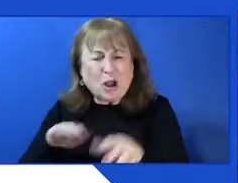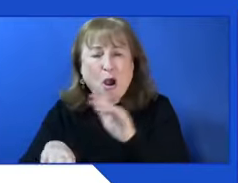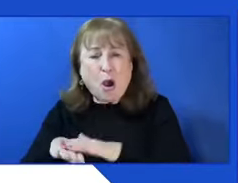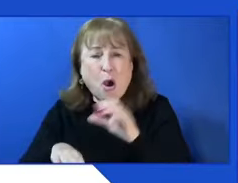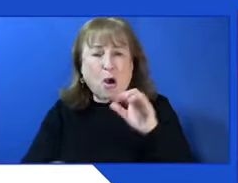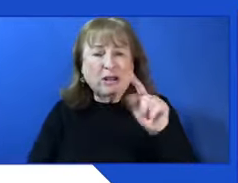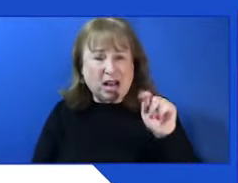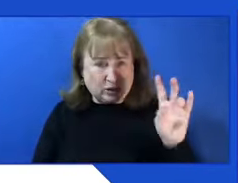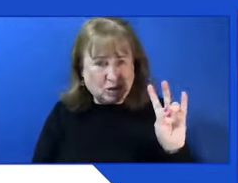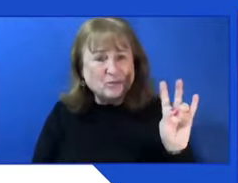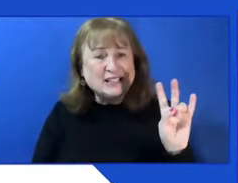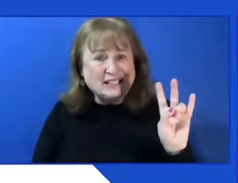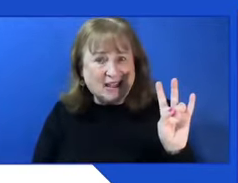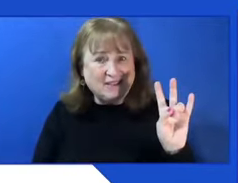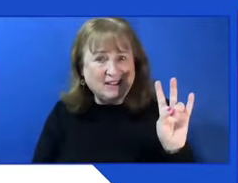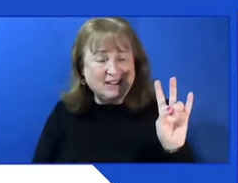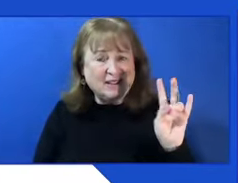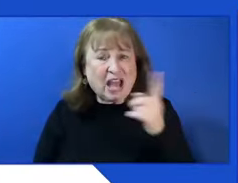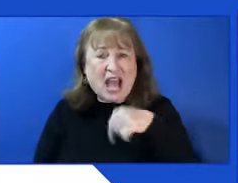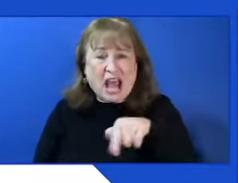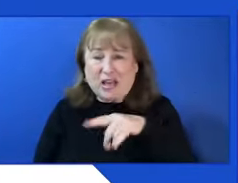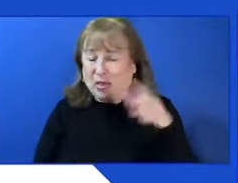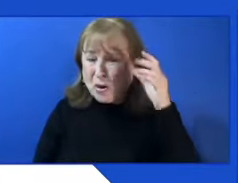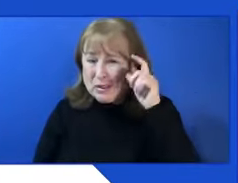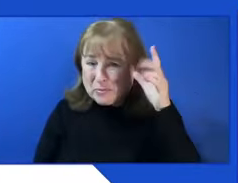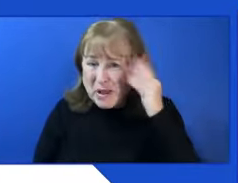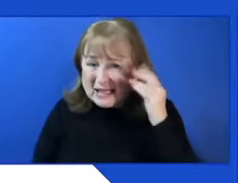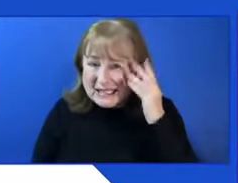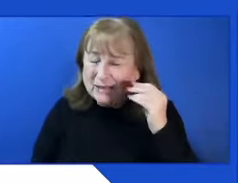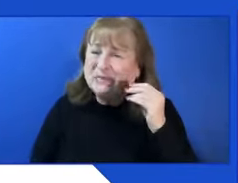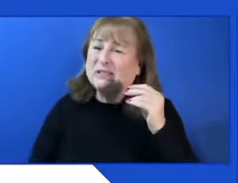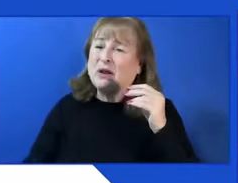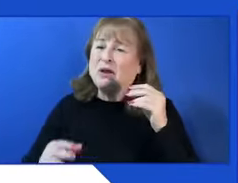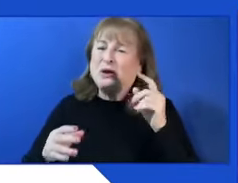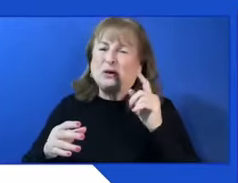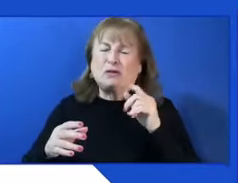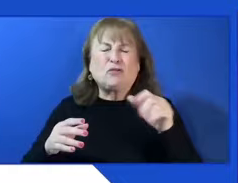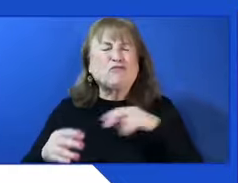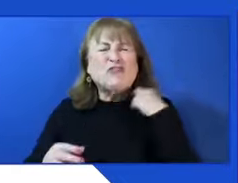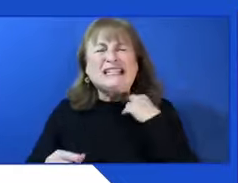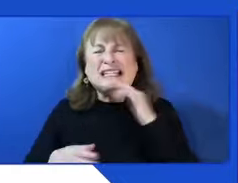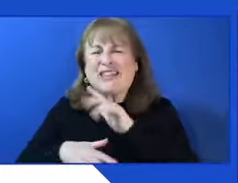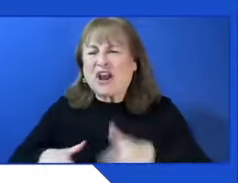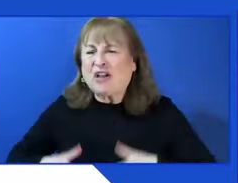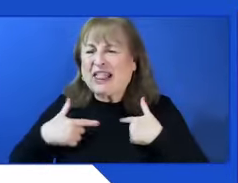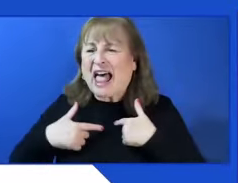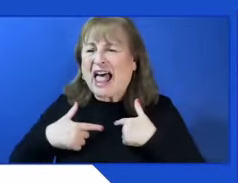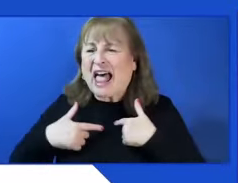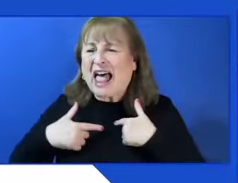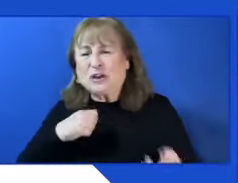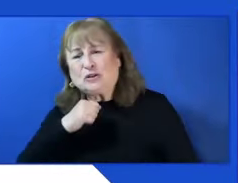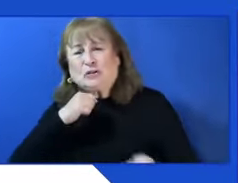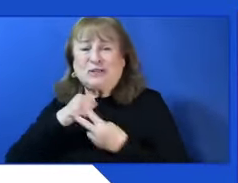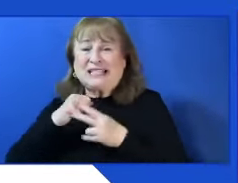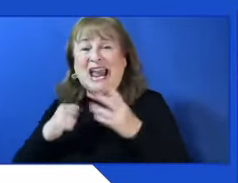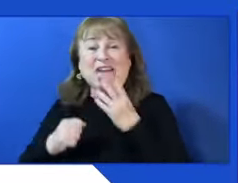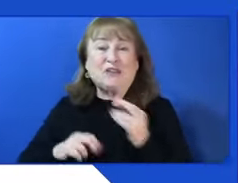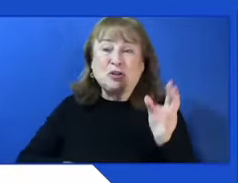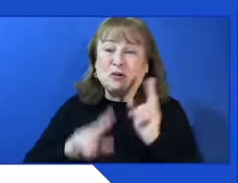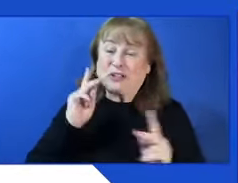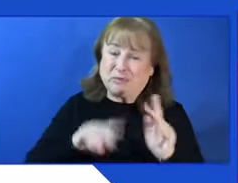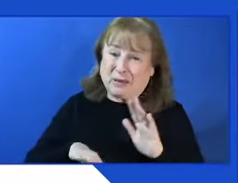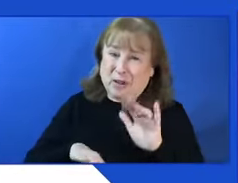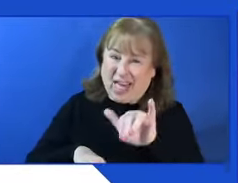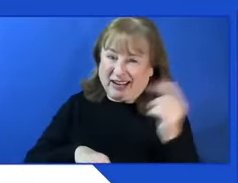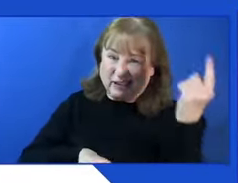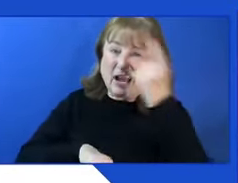7th. And those Muslims who risked their lives to save dozens of Jews on that day.